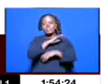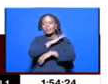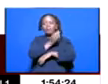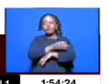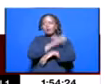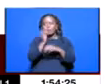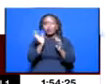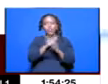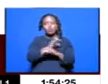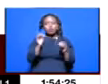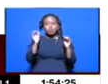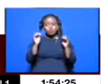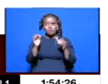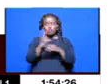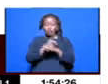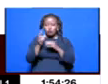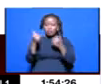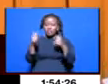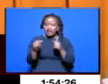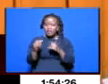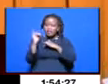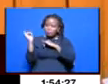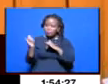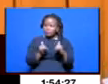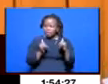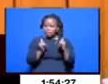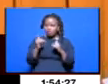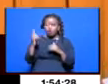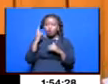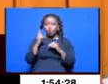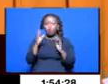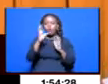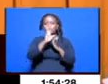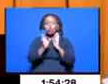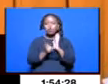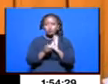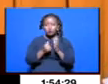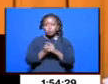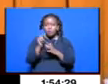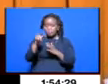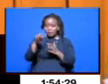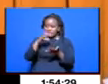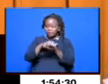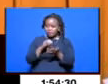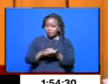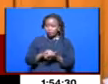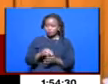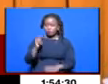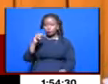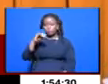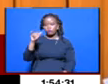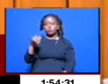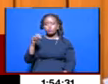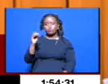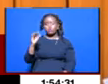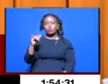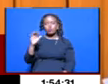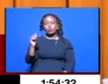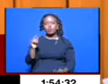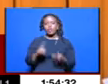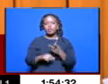structure of our constitution. This was in the case of Timothy Njoya and others versus CKRC and